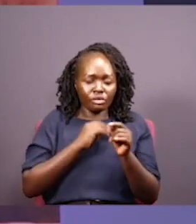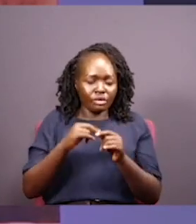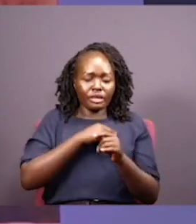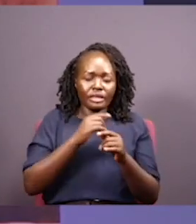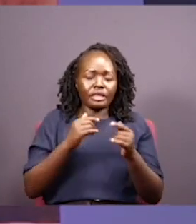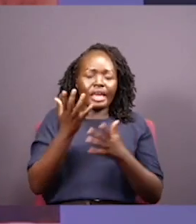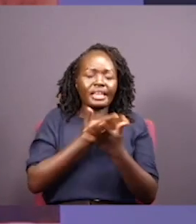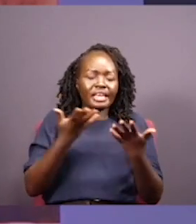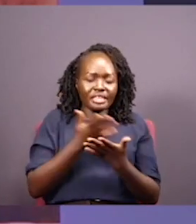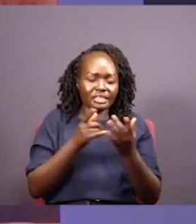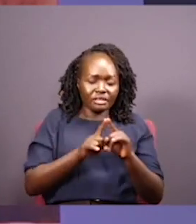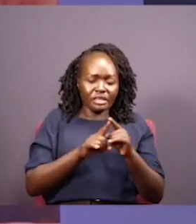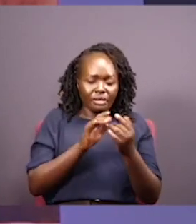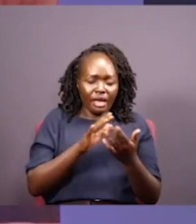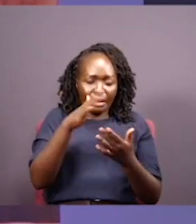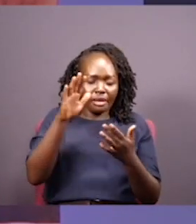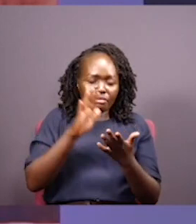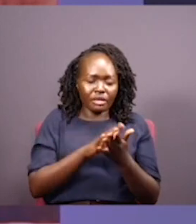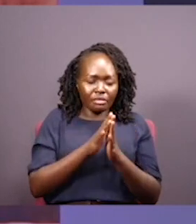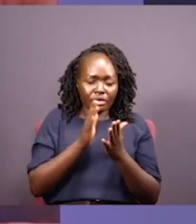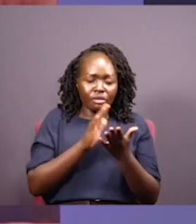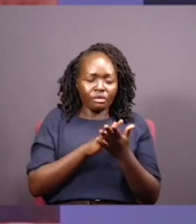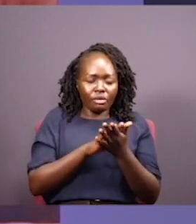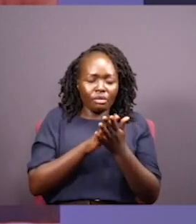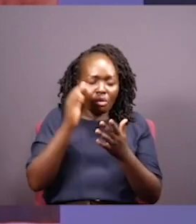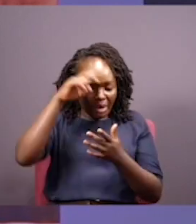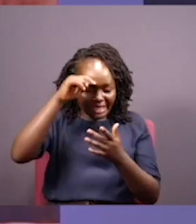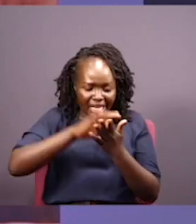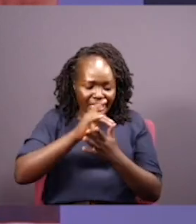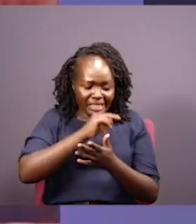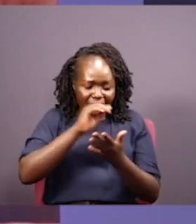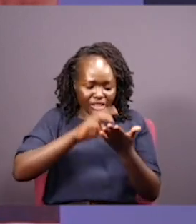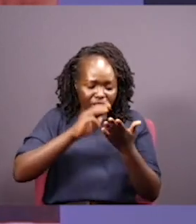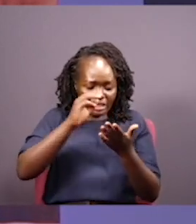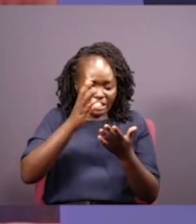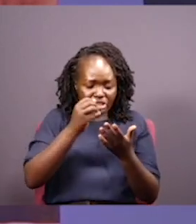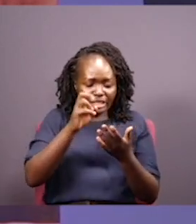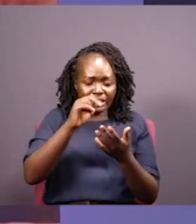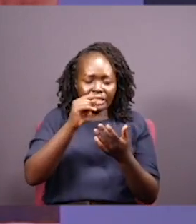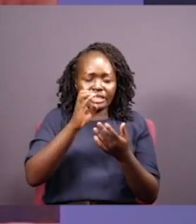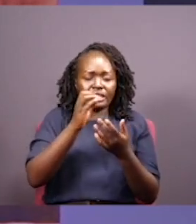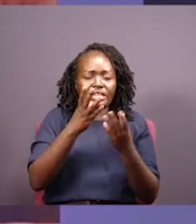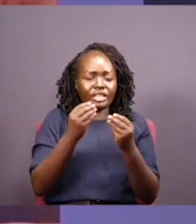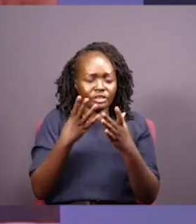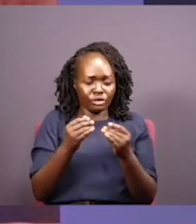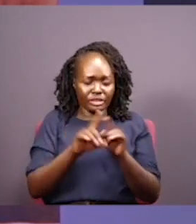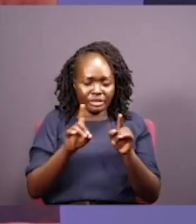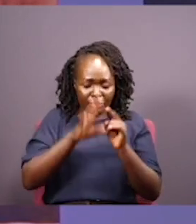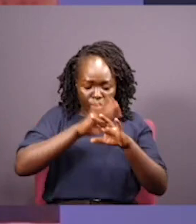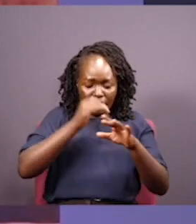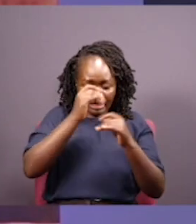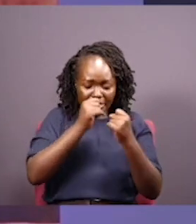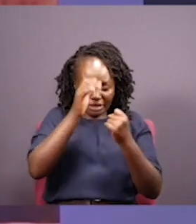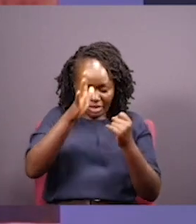top of being wise and also of being gentle, Lord God, you call us, mighty Father, even Lord, just to